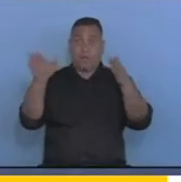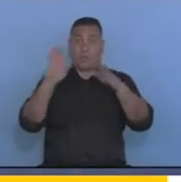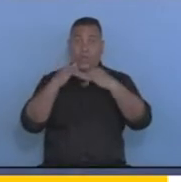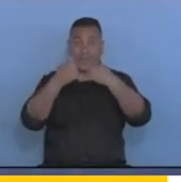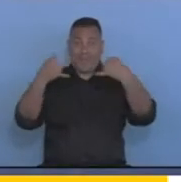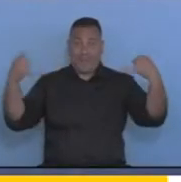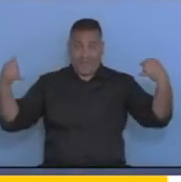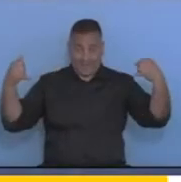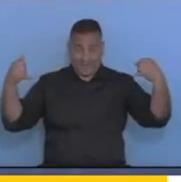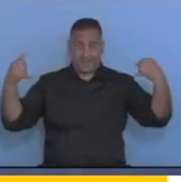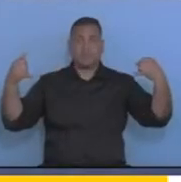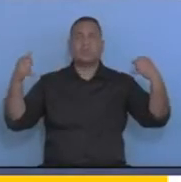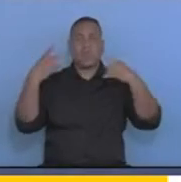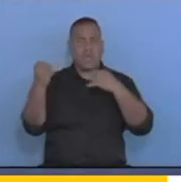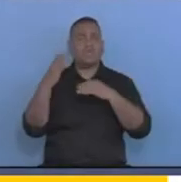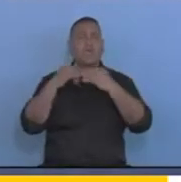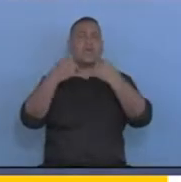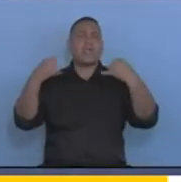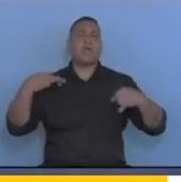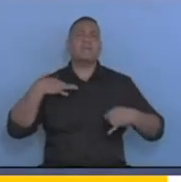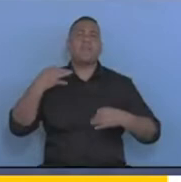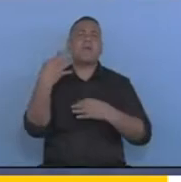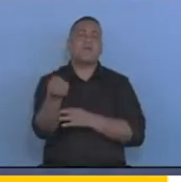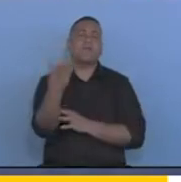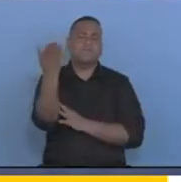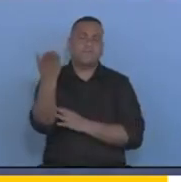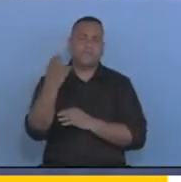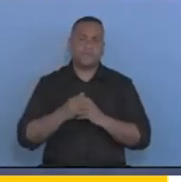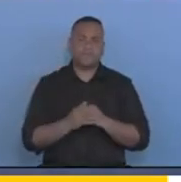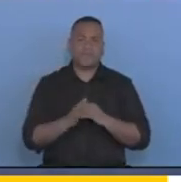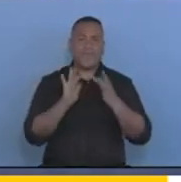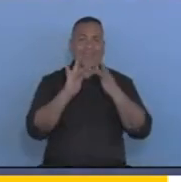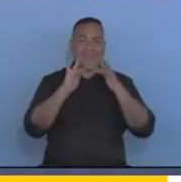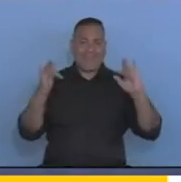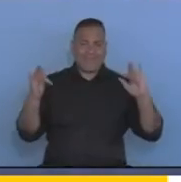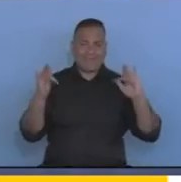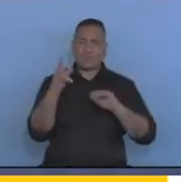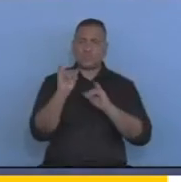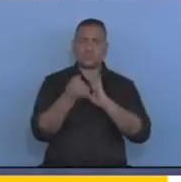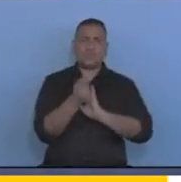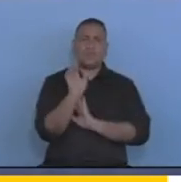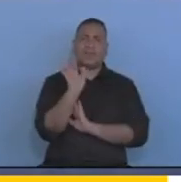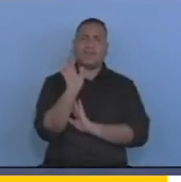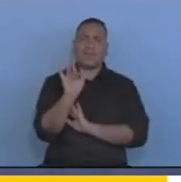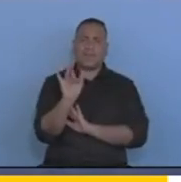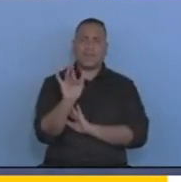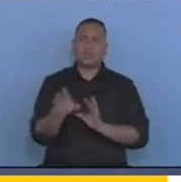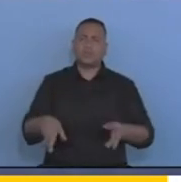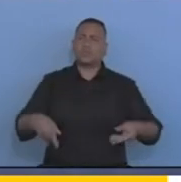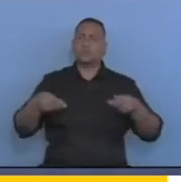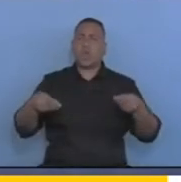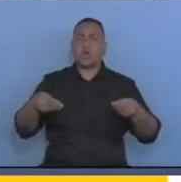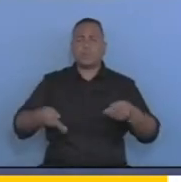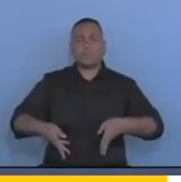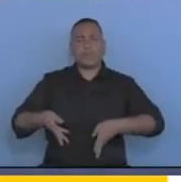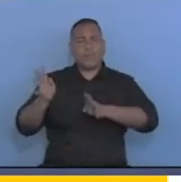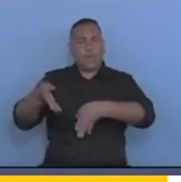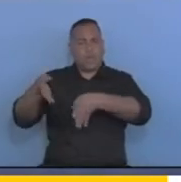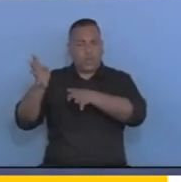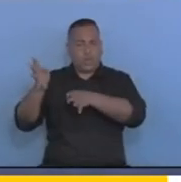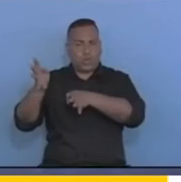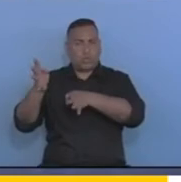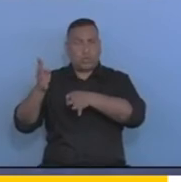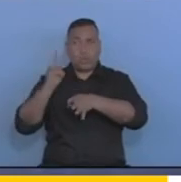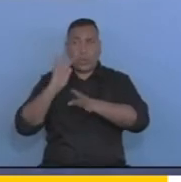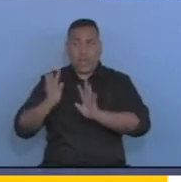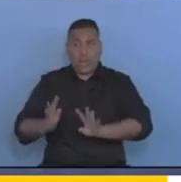At www.northlink.co.za. There's a link on there. You can upload your documents as well on there. That link comes to me, so then I can